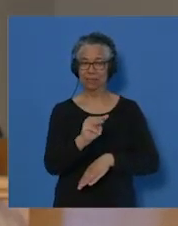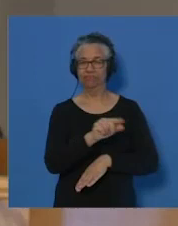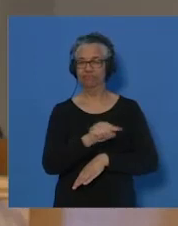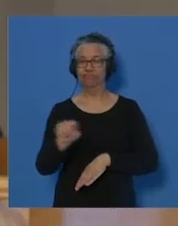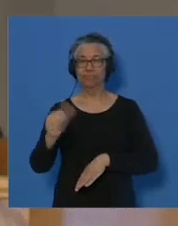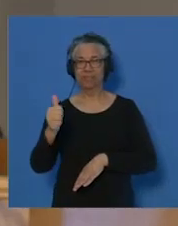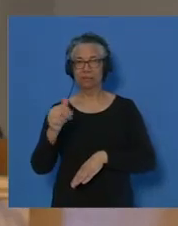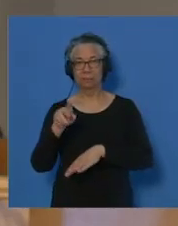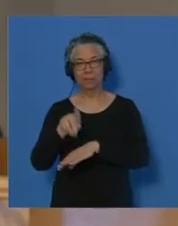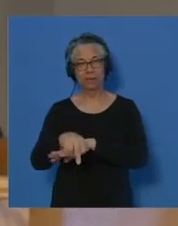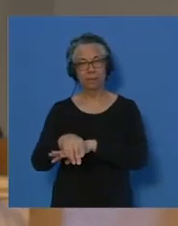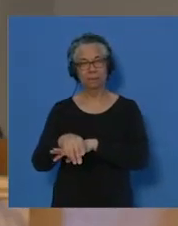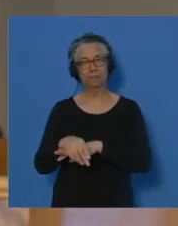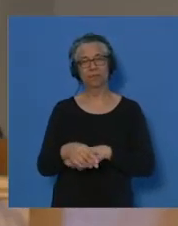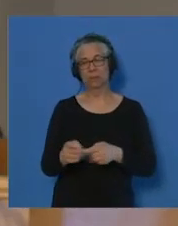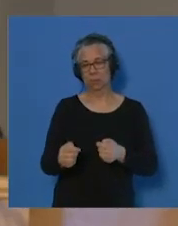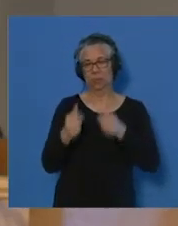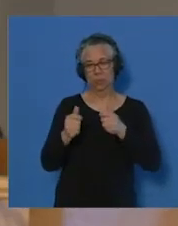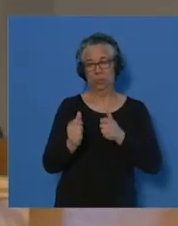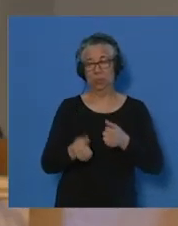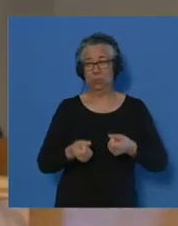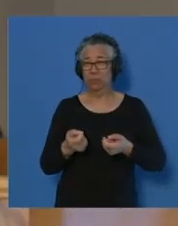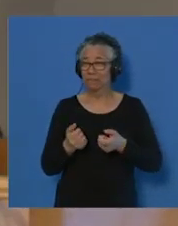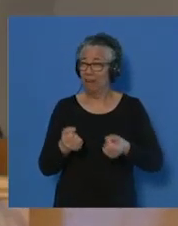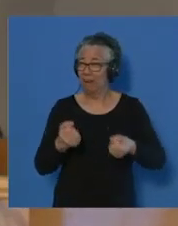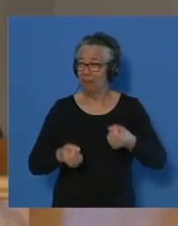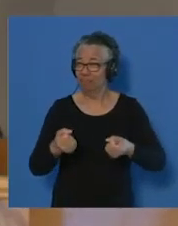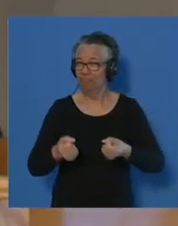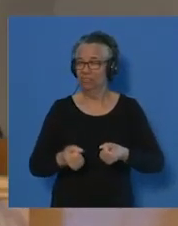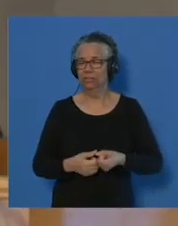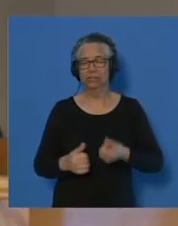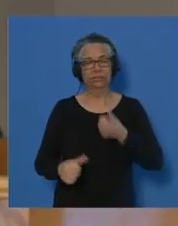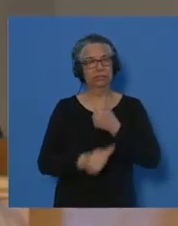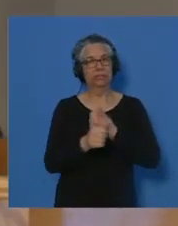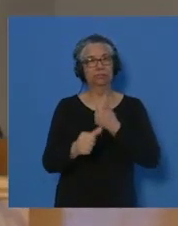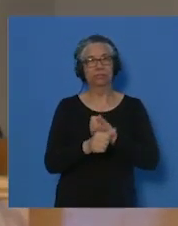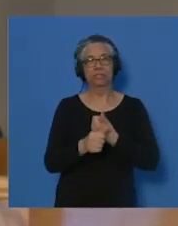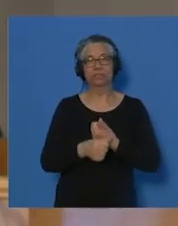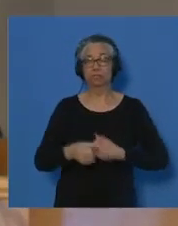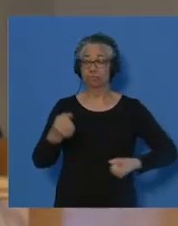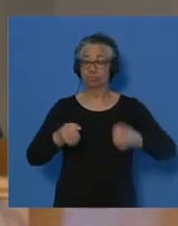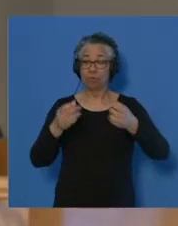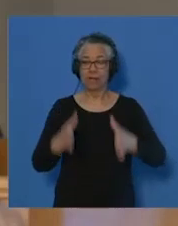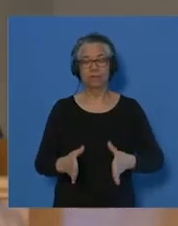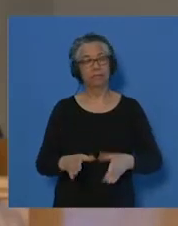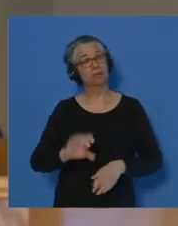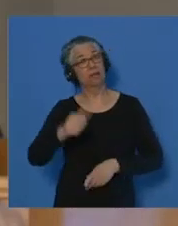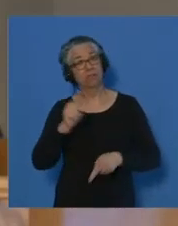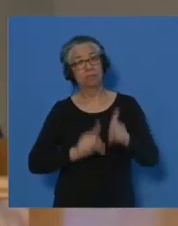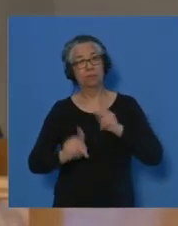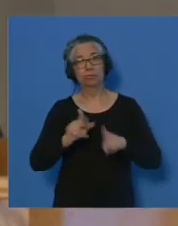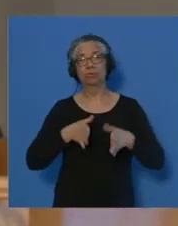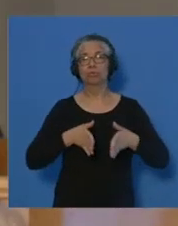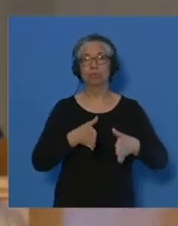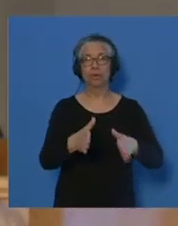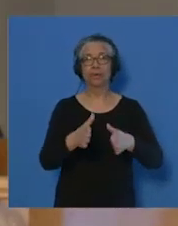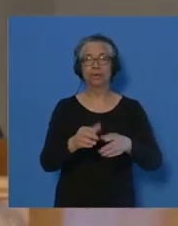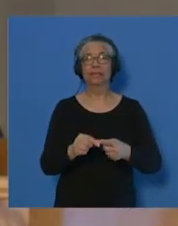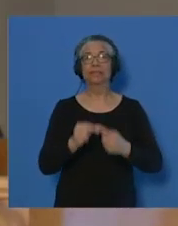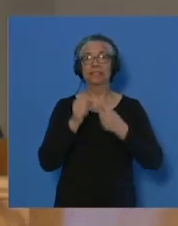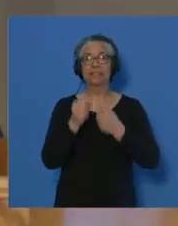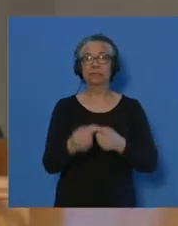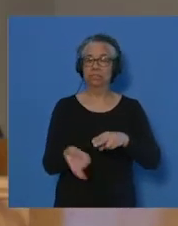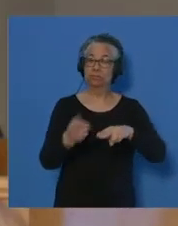speeding poses a threat to the safety and well-being of not only the operators of the vehicles involved, but other road users, especially the increased number